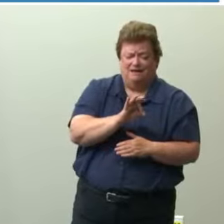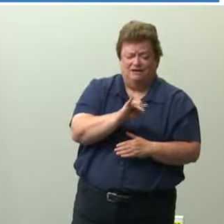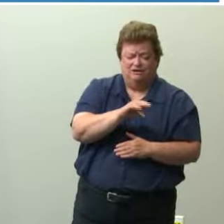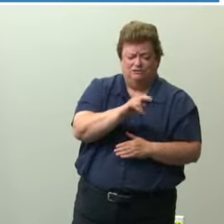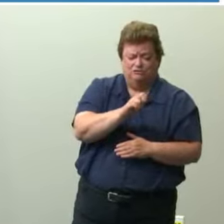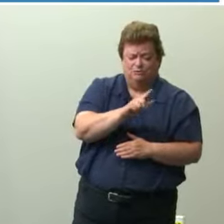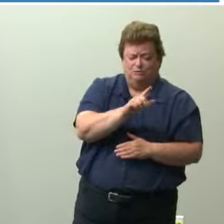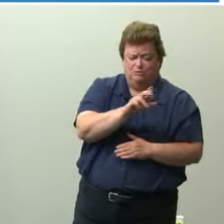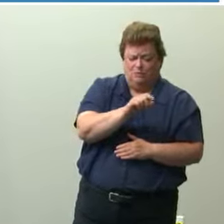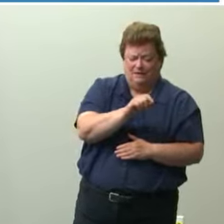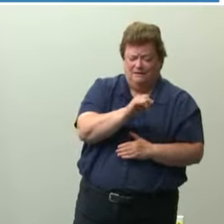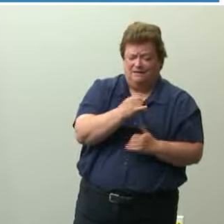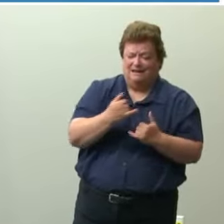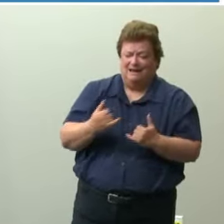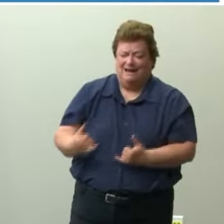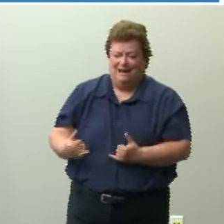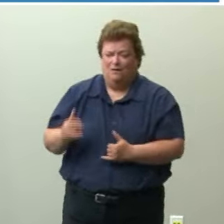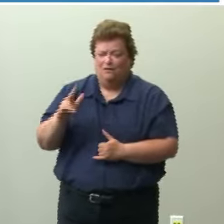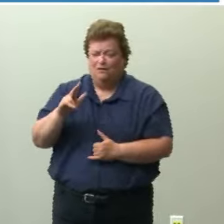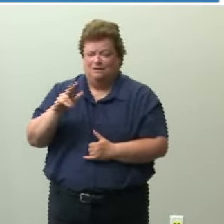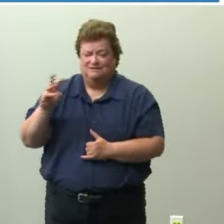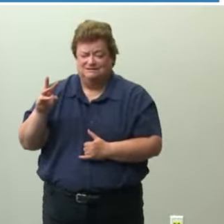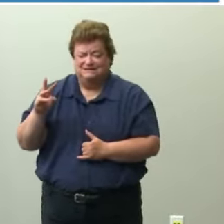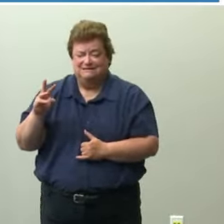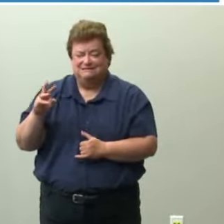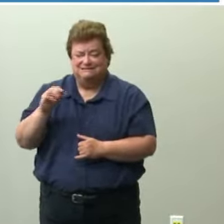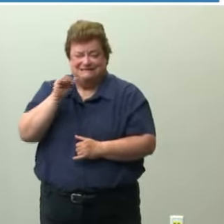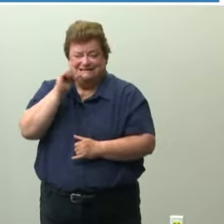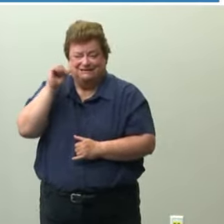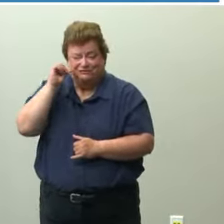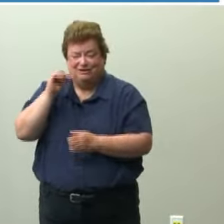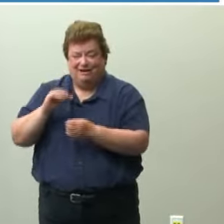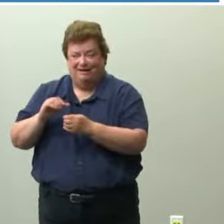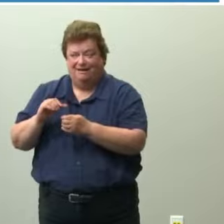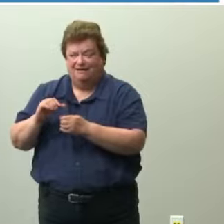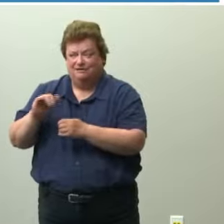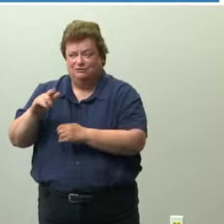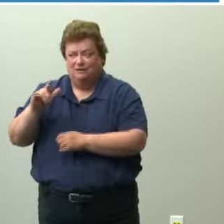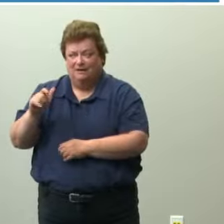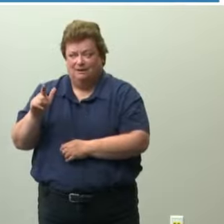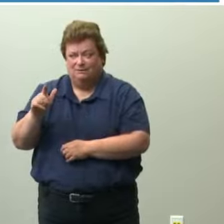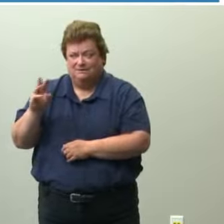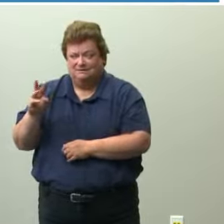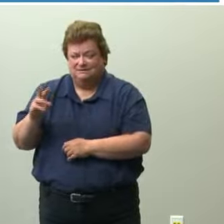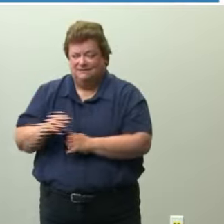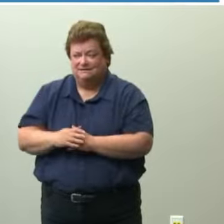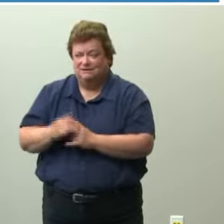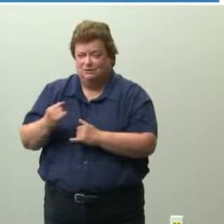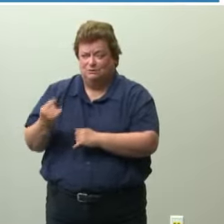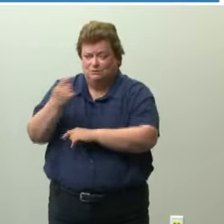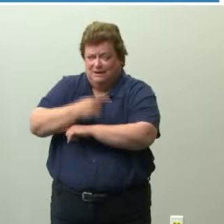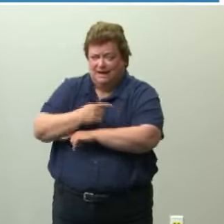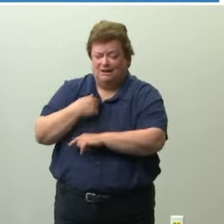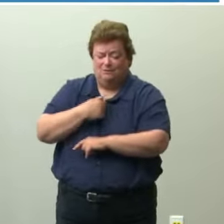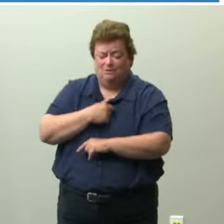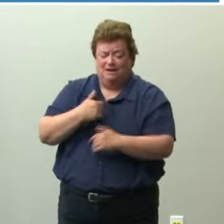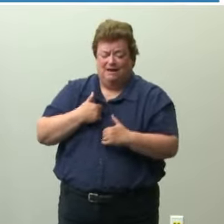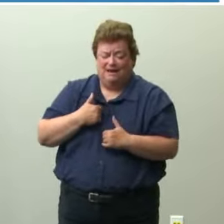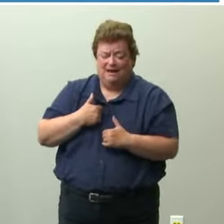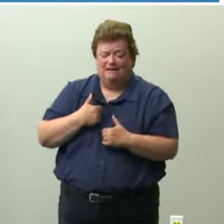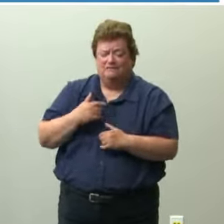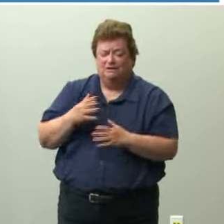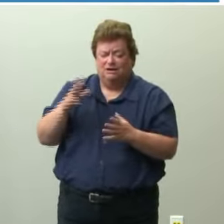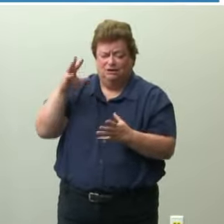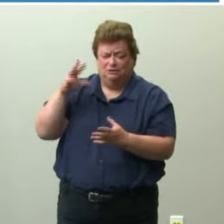June 20th to 36 patients yesterday, July 26th. Today, we are reporting a total